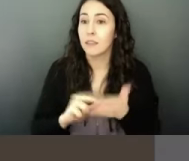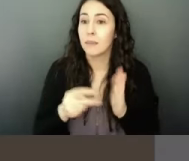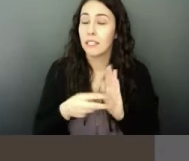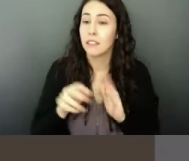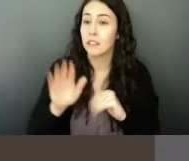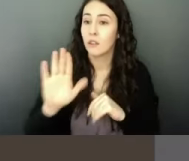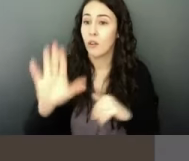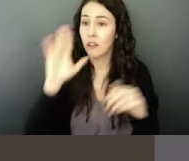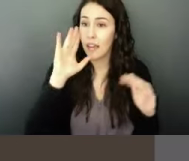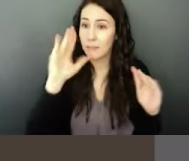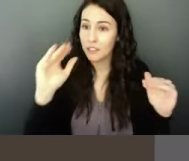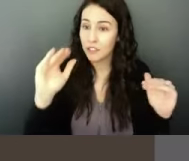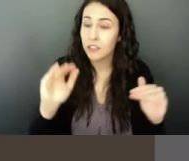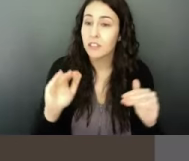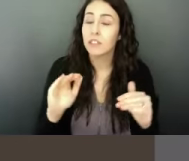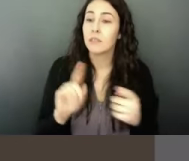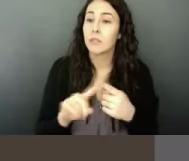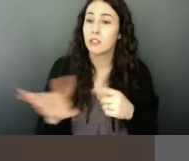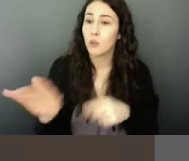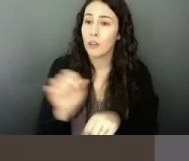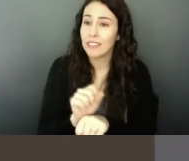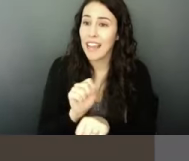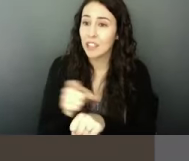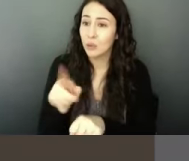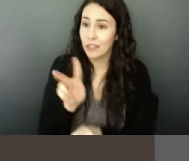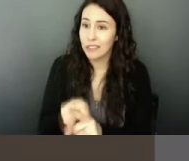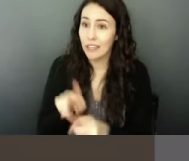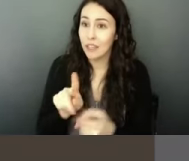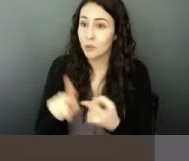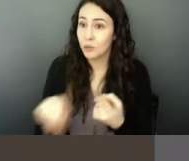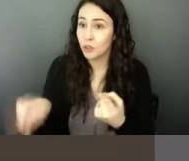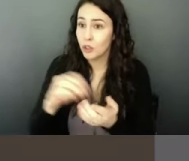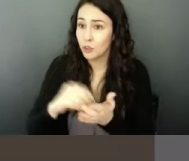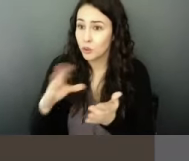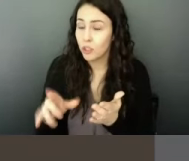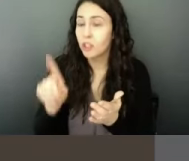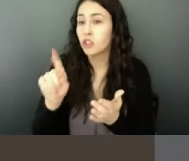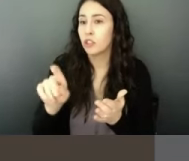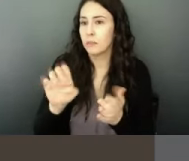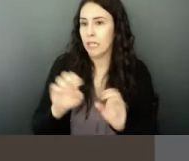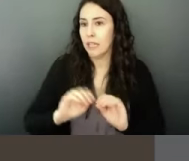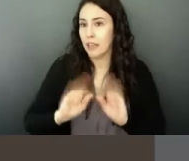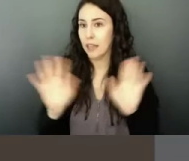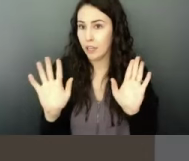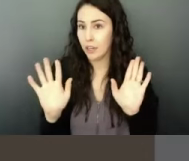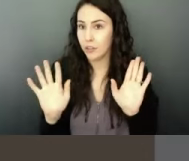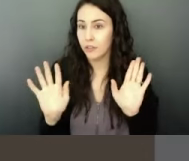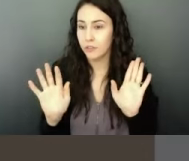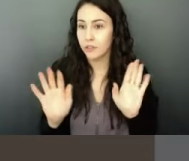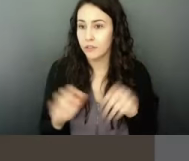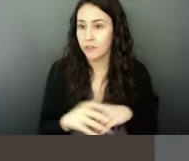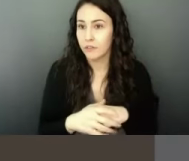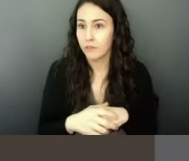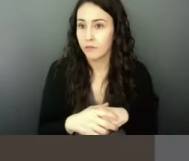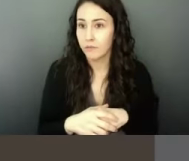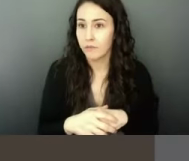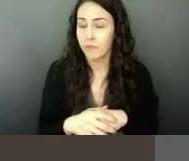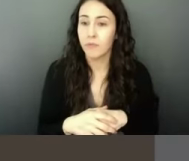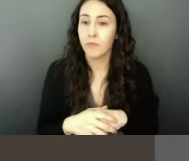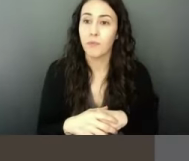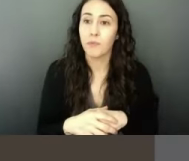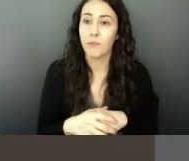the students do, should be clear. And one of the things we heard in the earlier sessions, as well as is discussed in this article and many